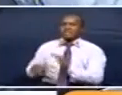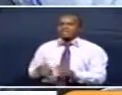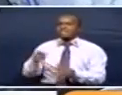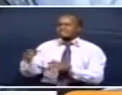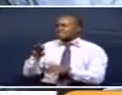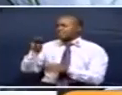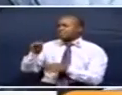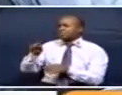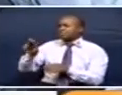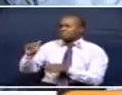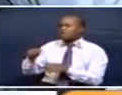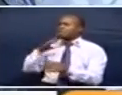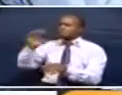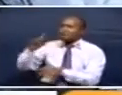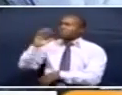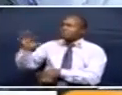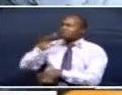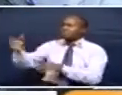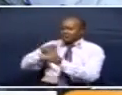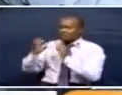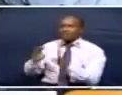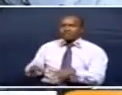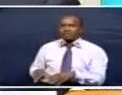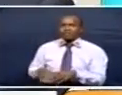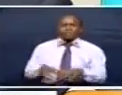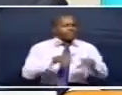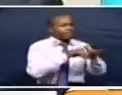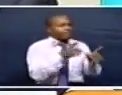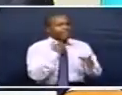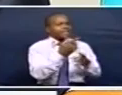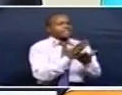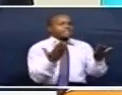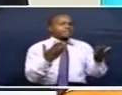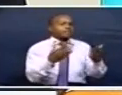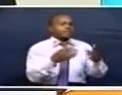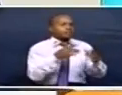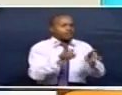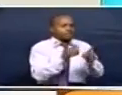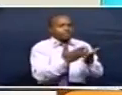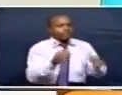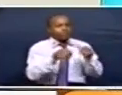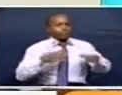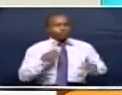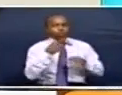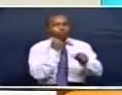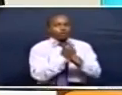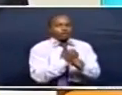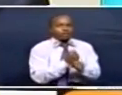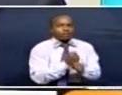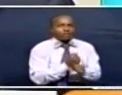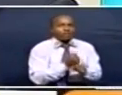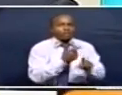just PR, all talk, no action? But they say the same thing about people who work. I mean, it has been going on for a long time, from the days of Leonardo da